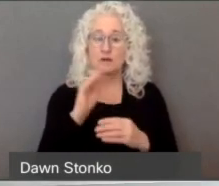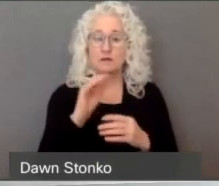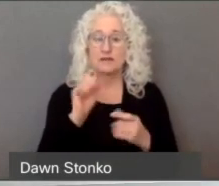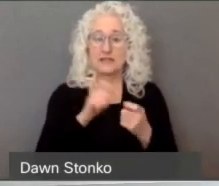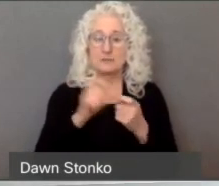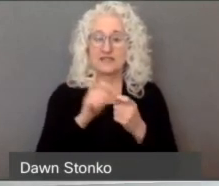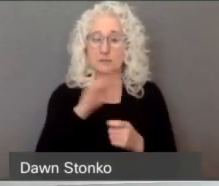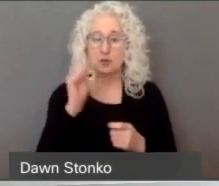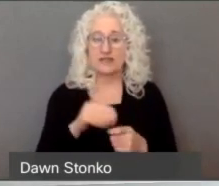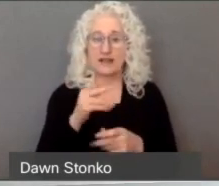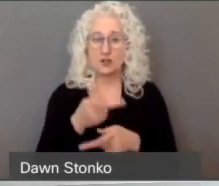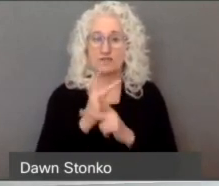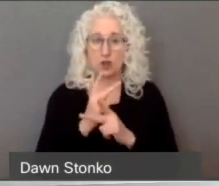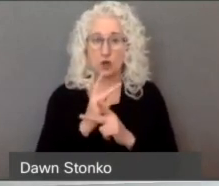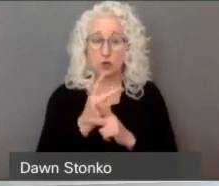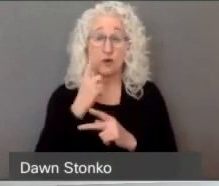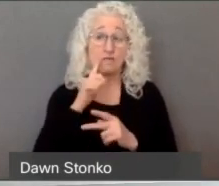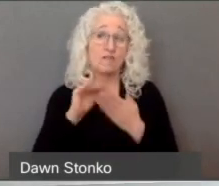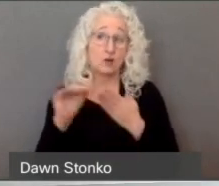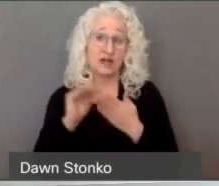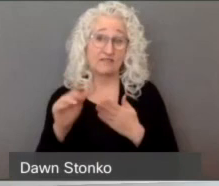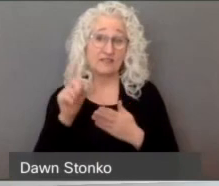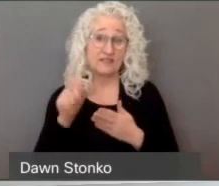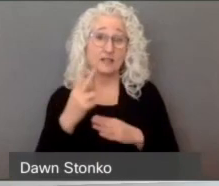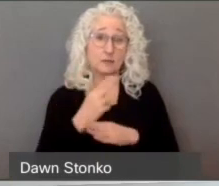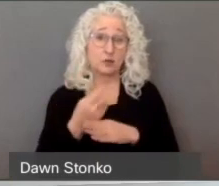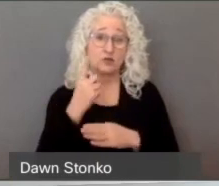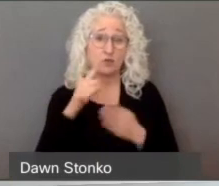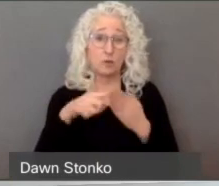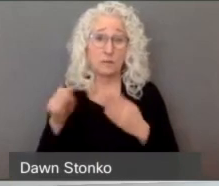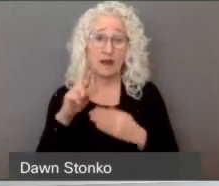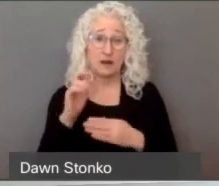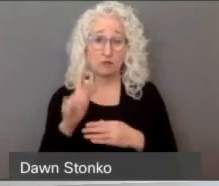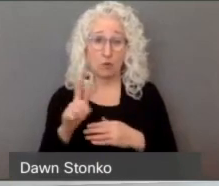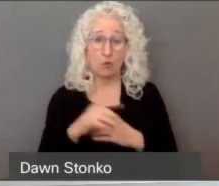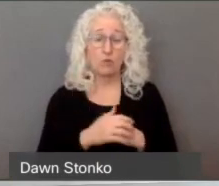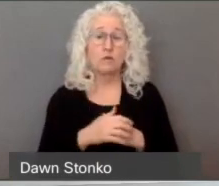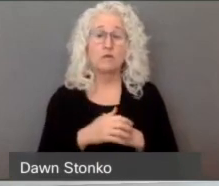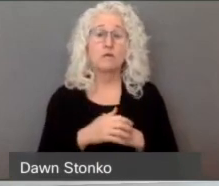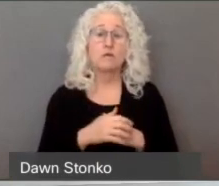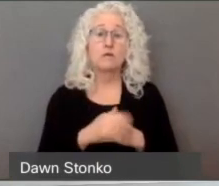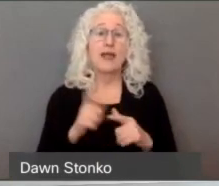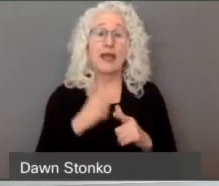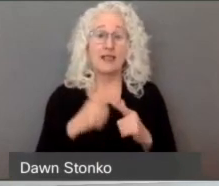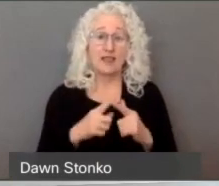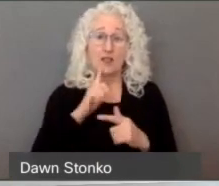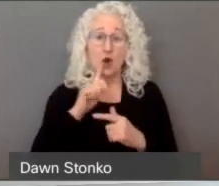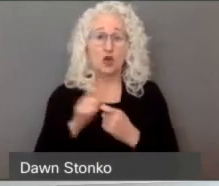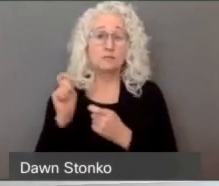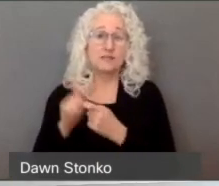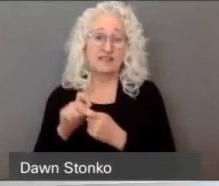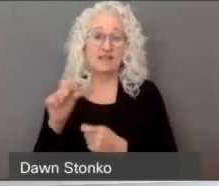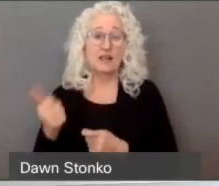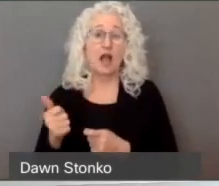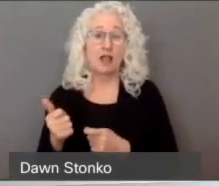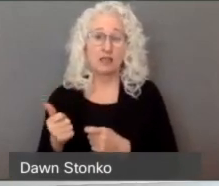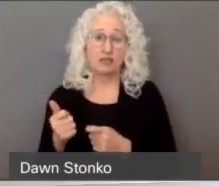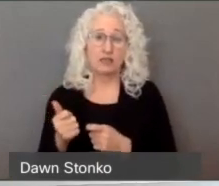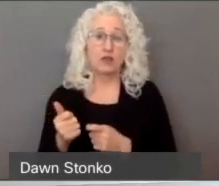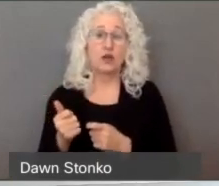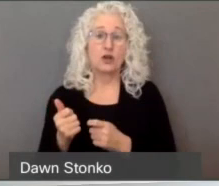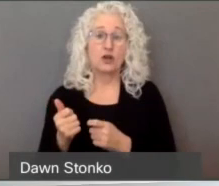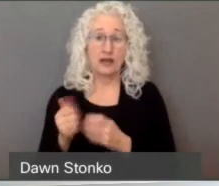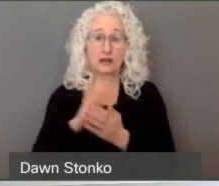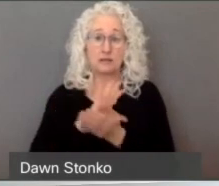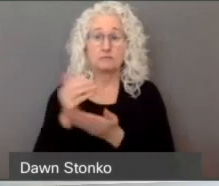loan, in order to be forgiven, has to be used for payroll. And then there are some specific other buckets in terms